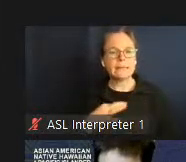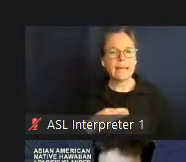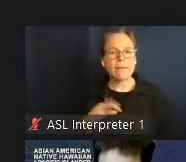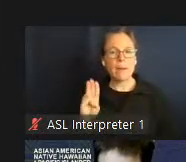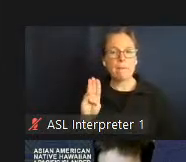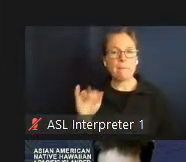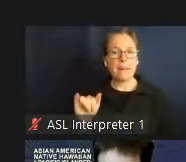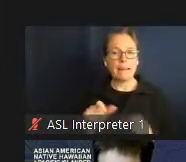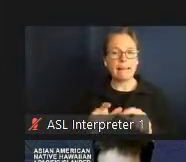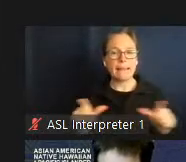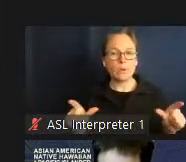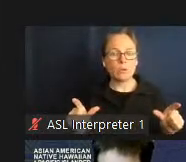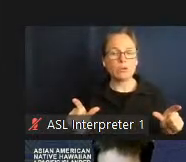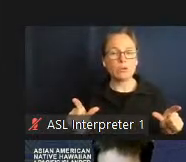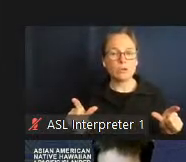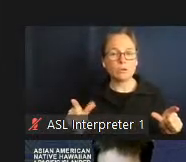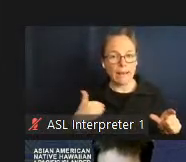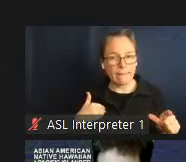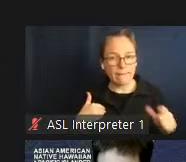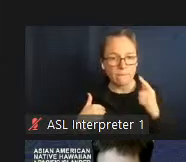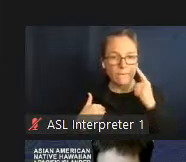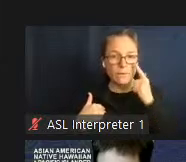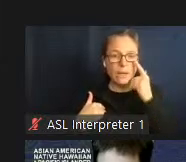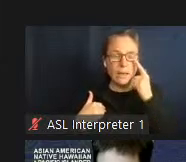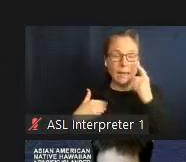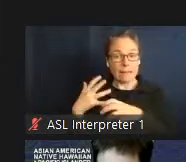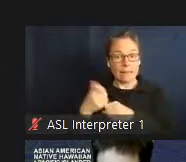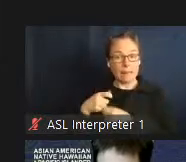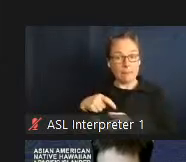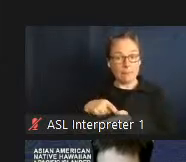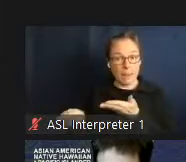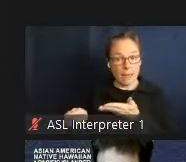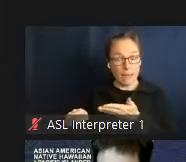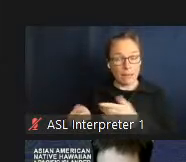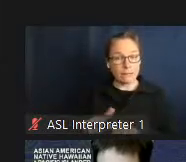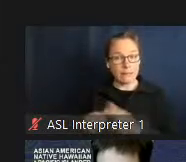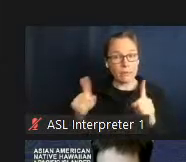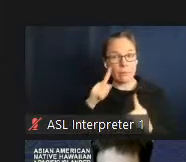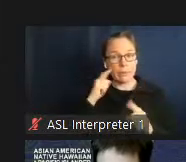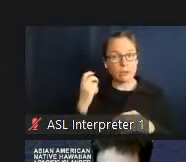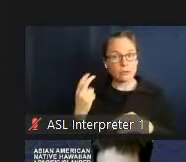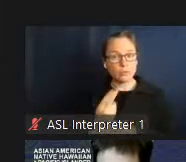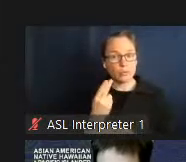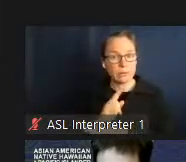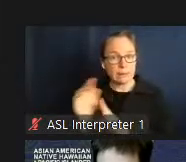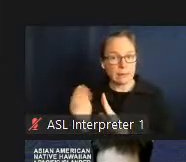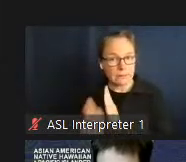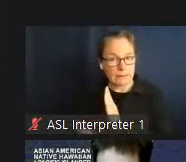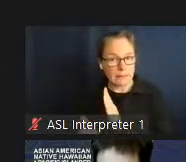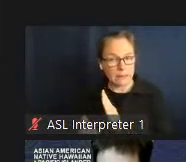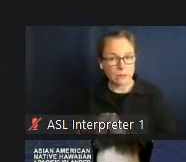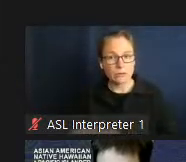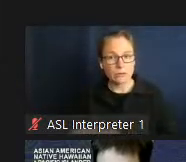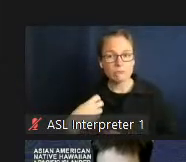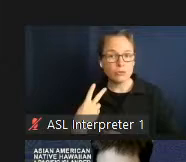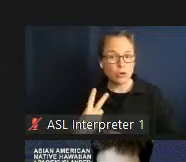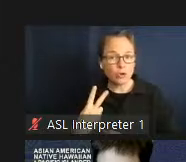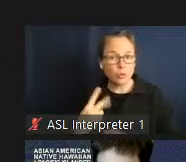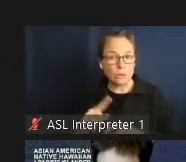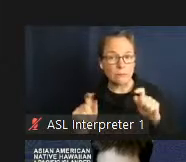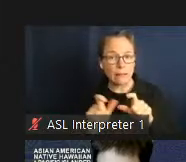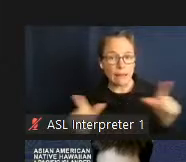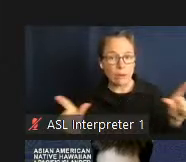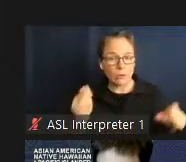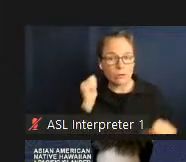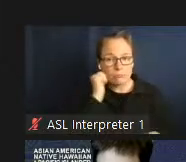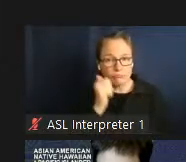and receive a pay differential because they use their bilingual skills at work every day. And